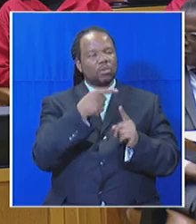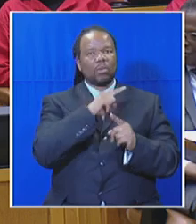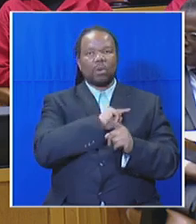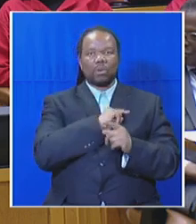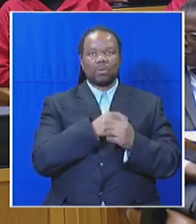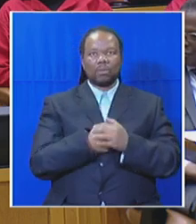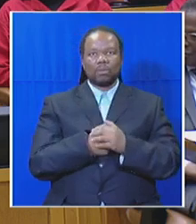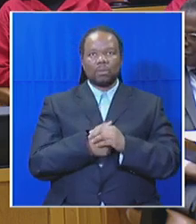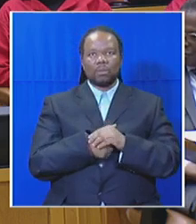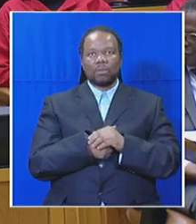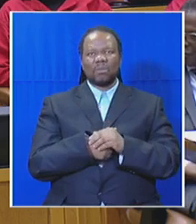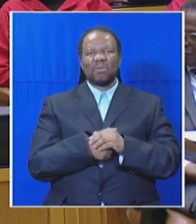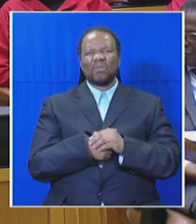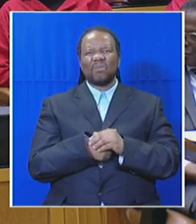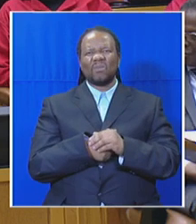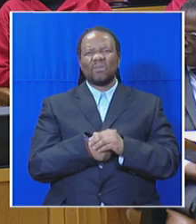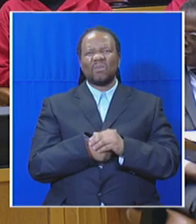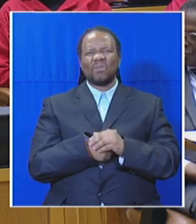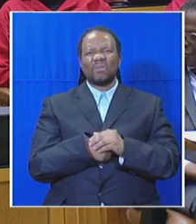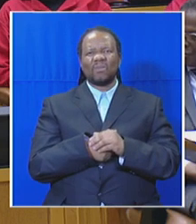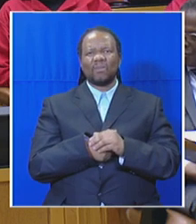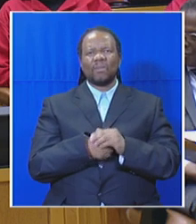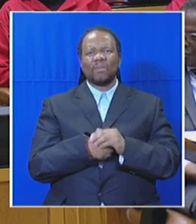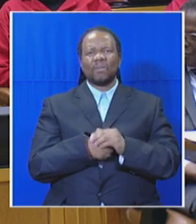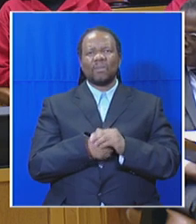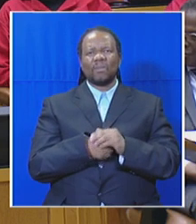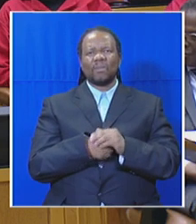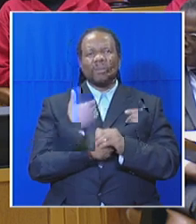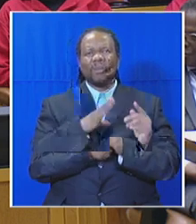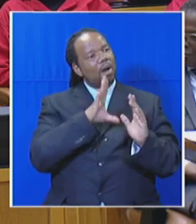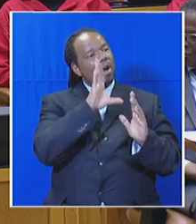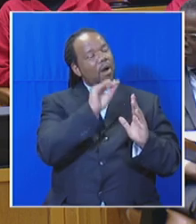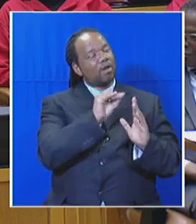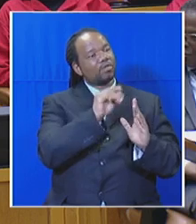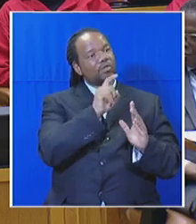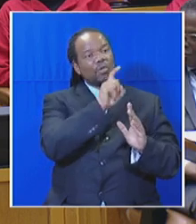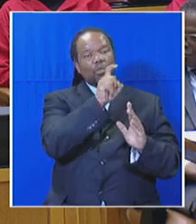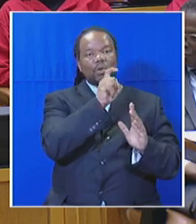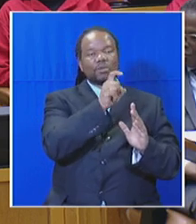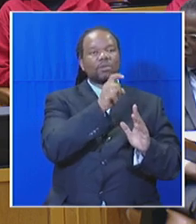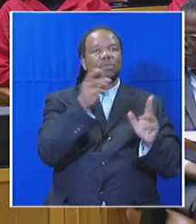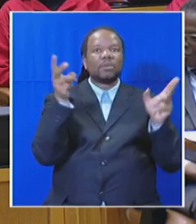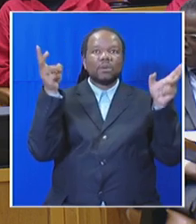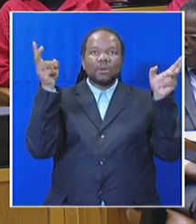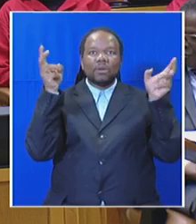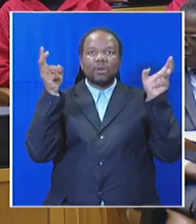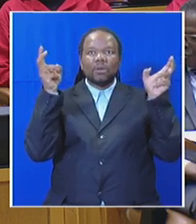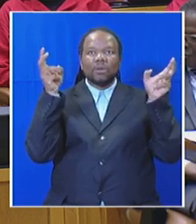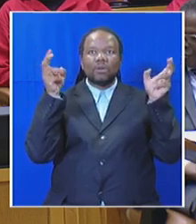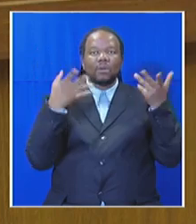Madam Speaker, it's me who have asked the President, and I'm listening attentively. I don't know what he is talking